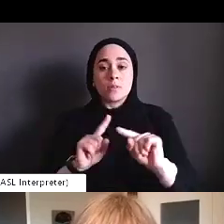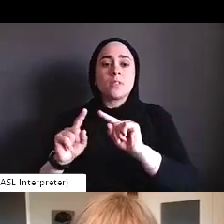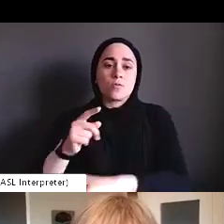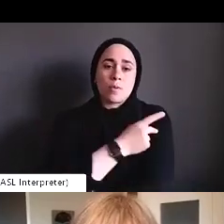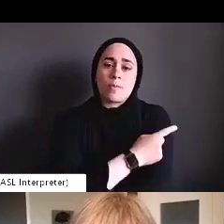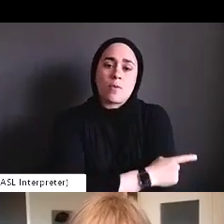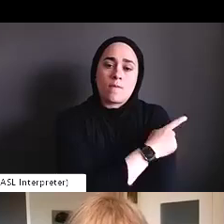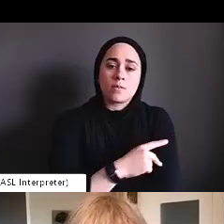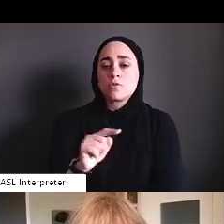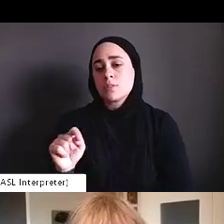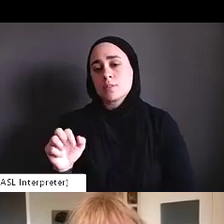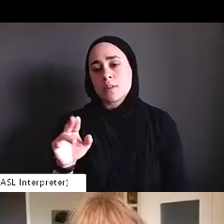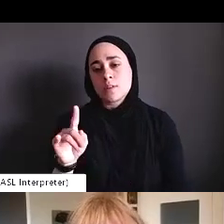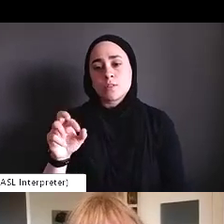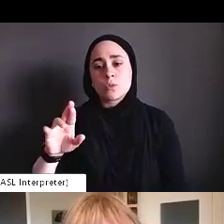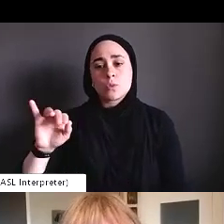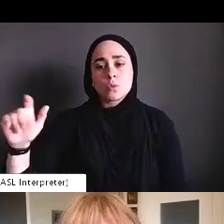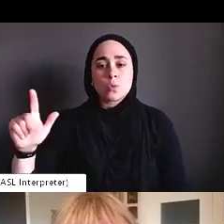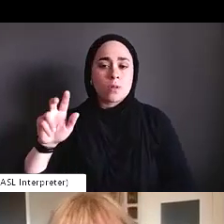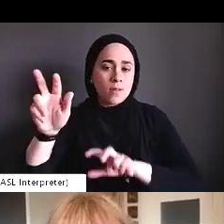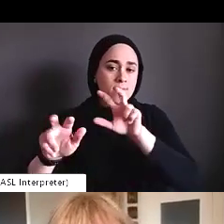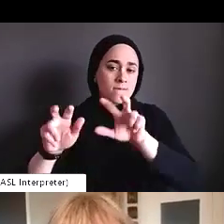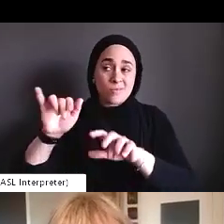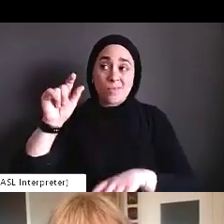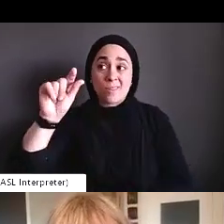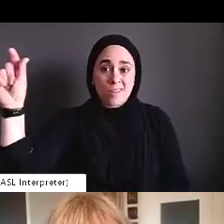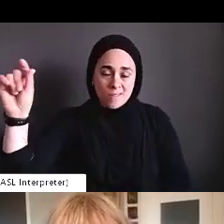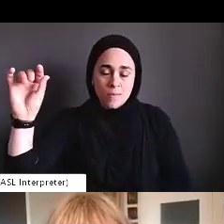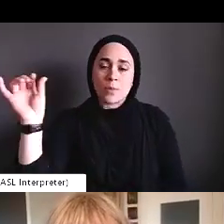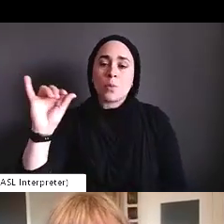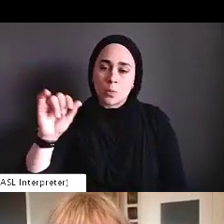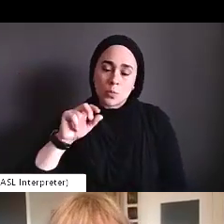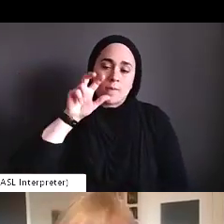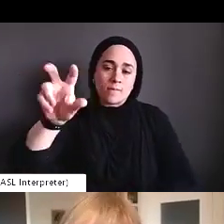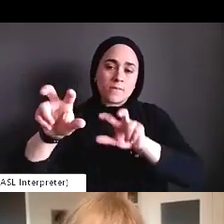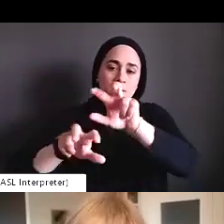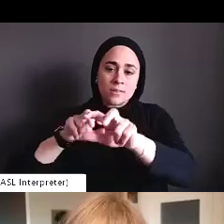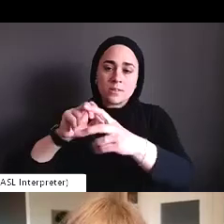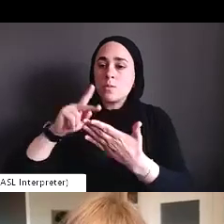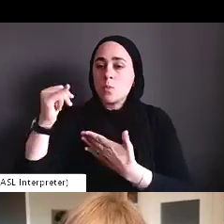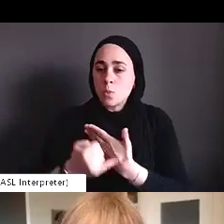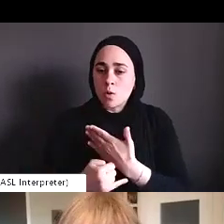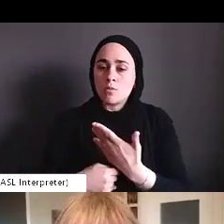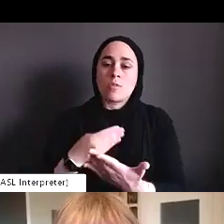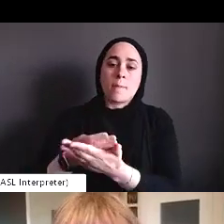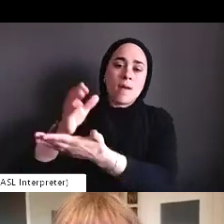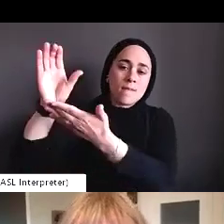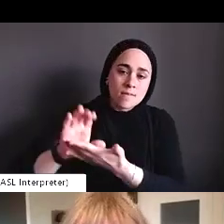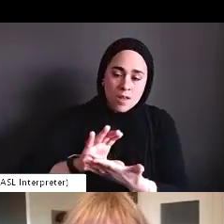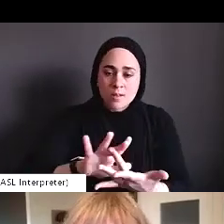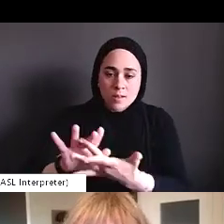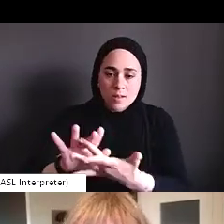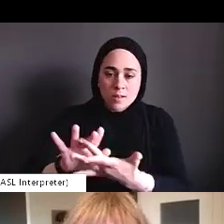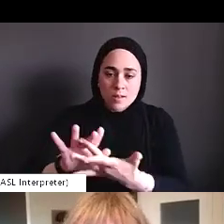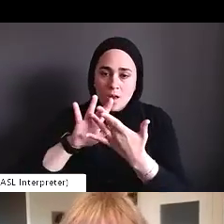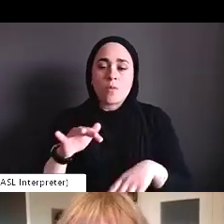territorial investments. So those governments also invest in projects. They fund networks, some of them, so that you